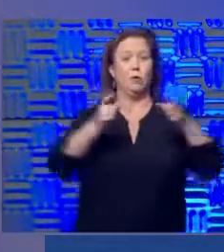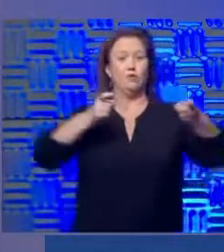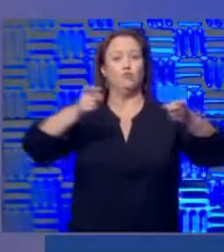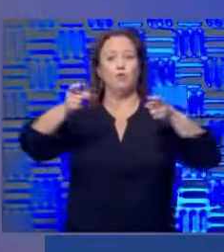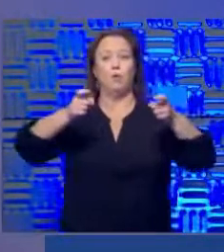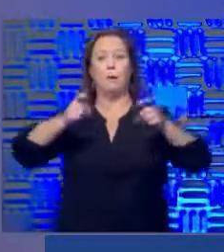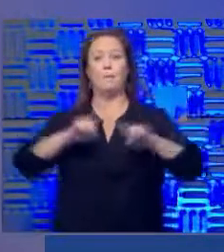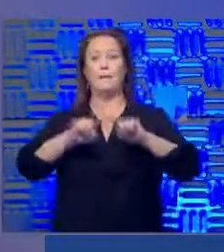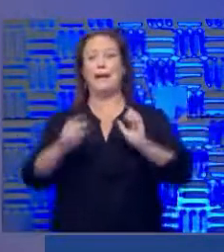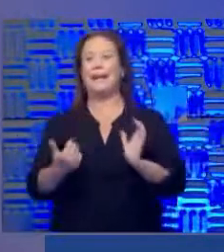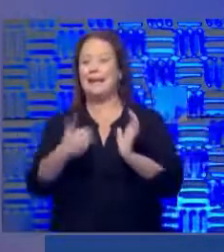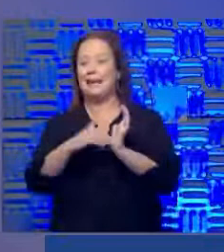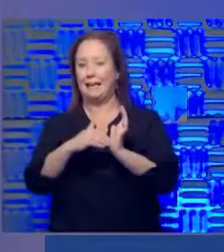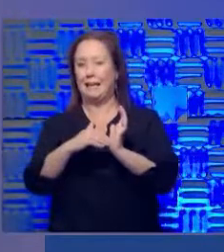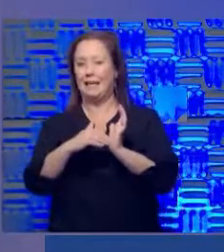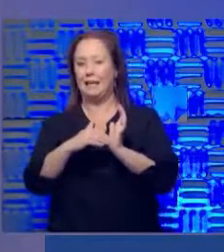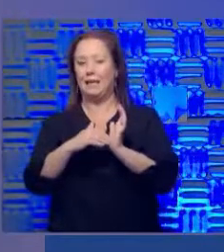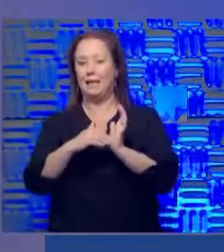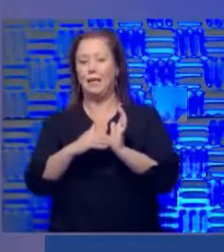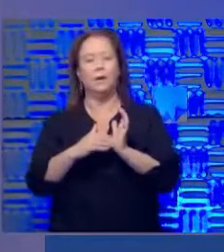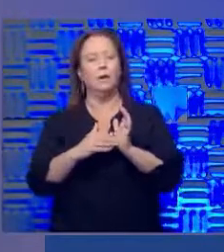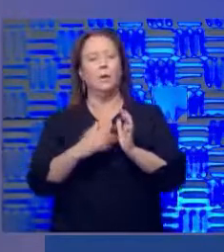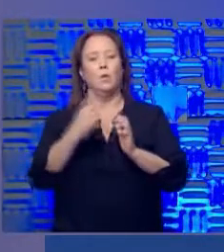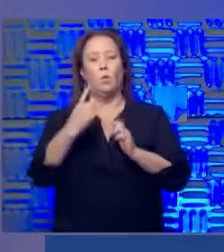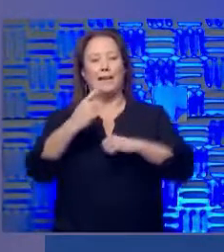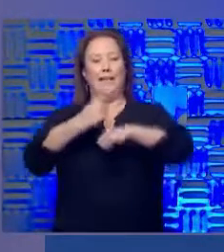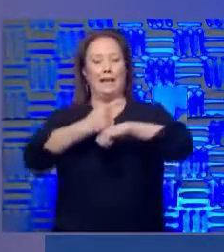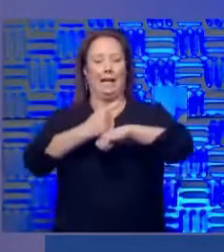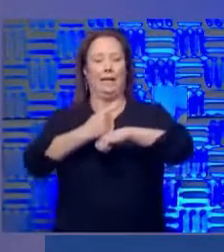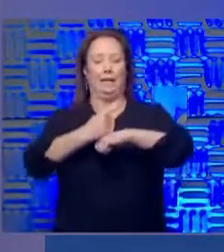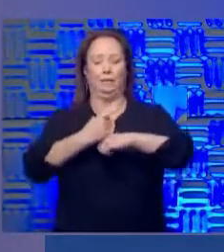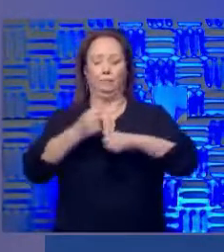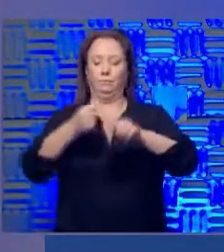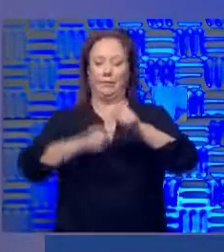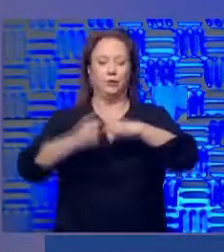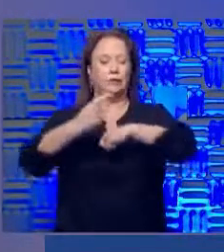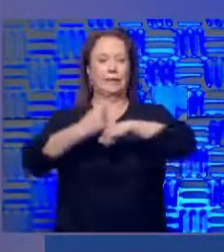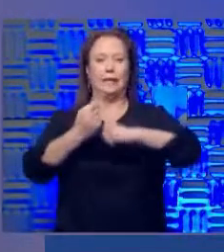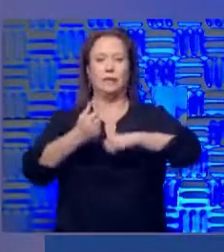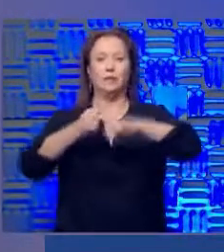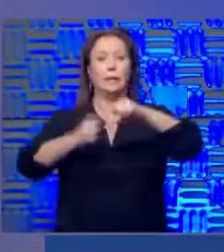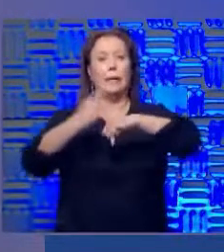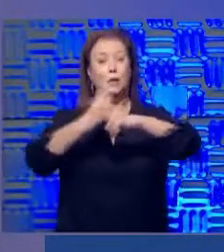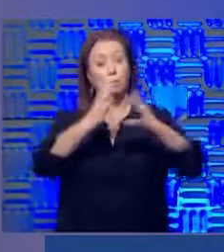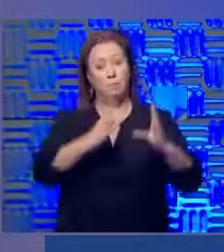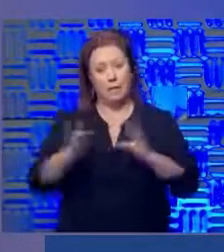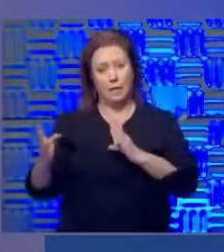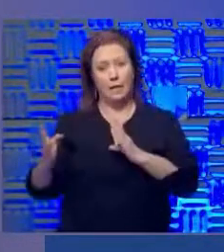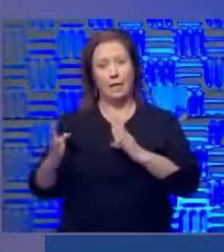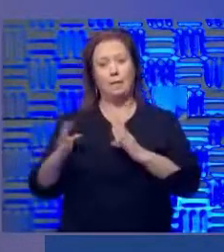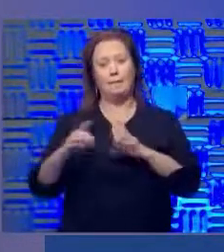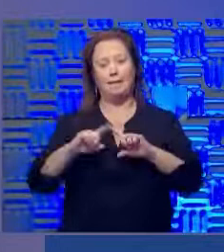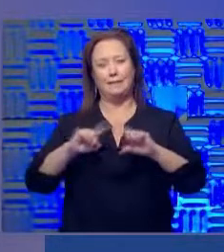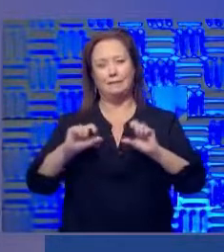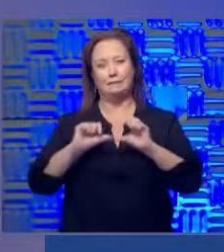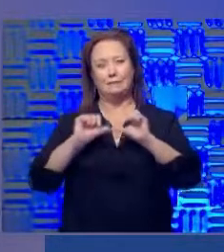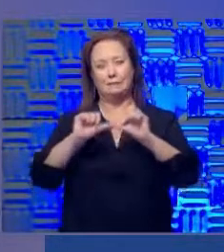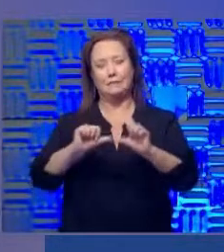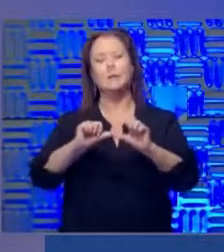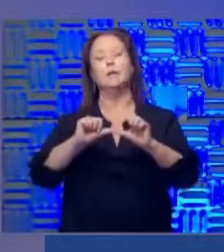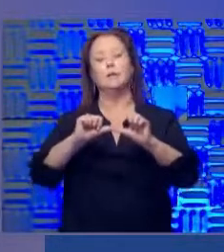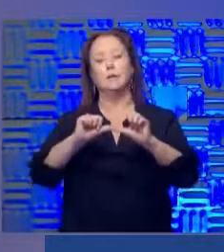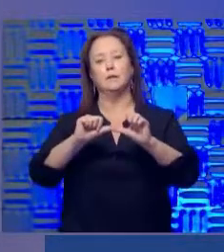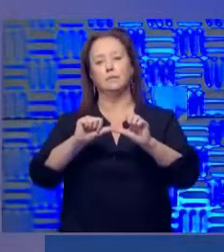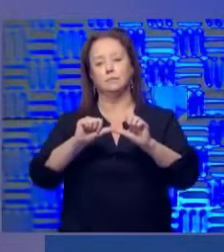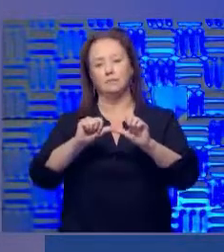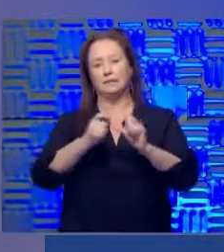I think, again, one step at a time, one day at a time, maybe you can start to plan. But I think over these next few weeks,